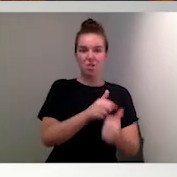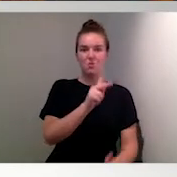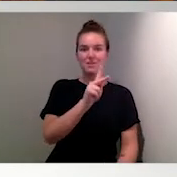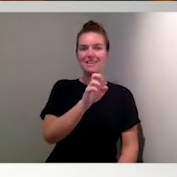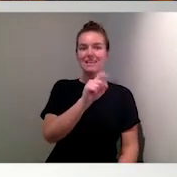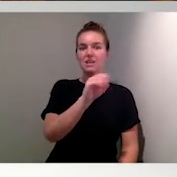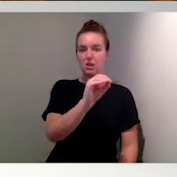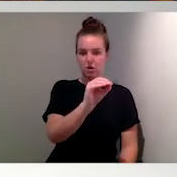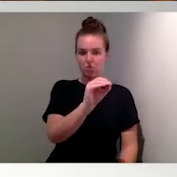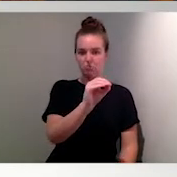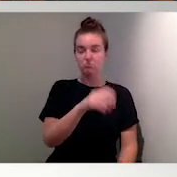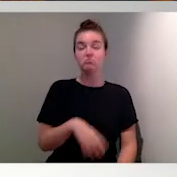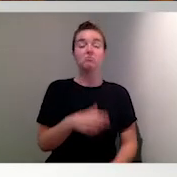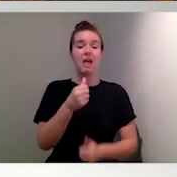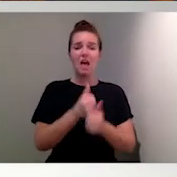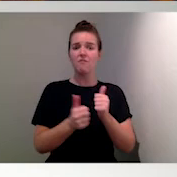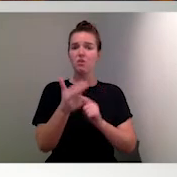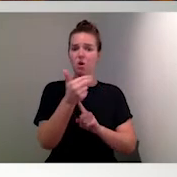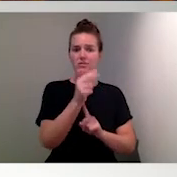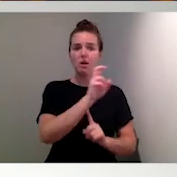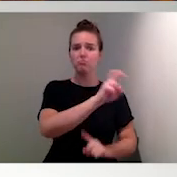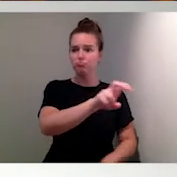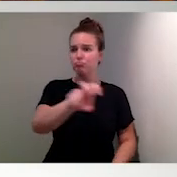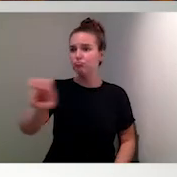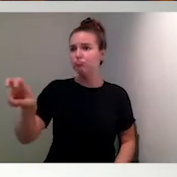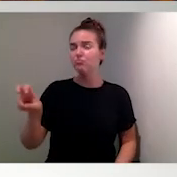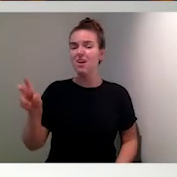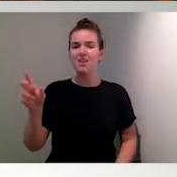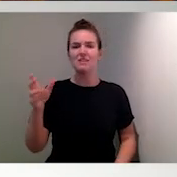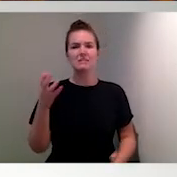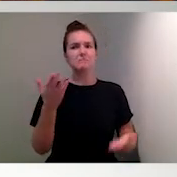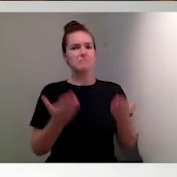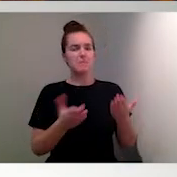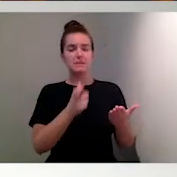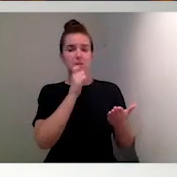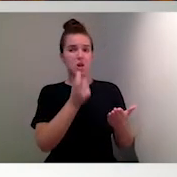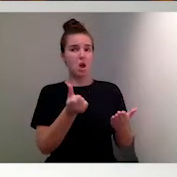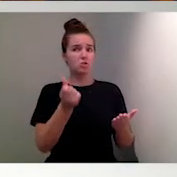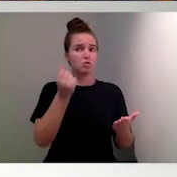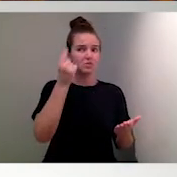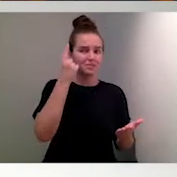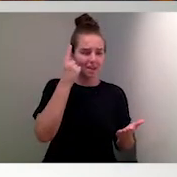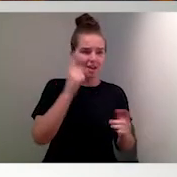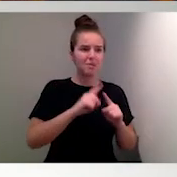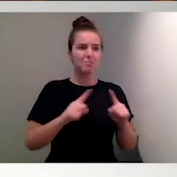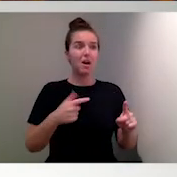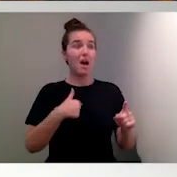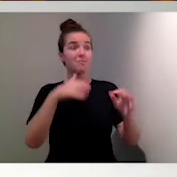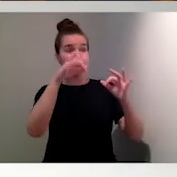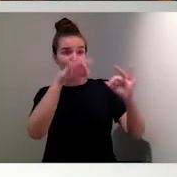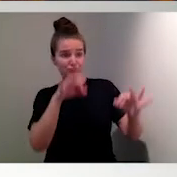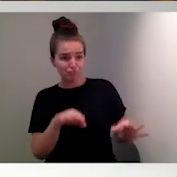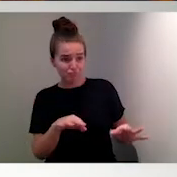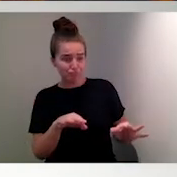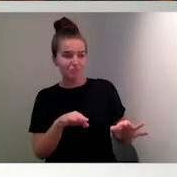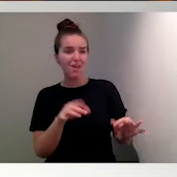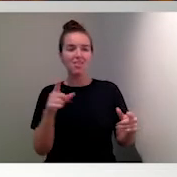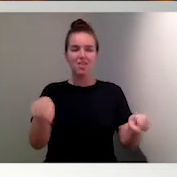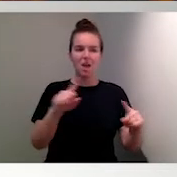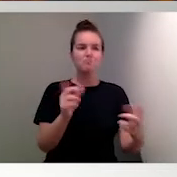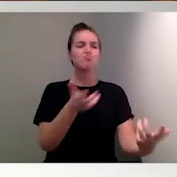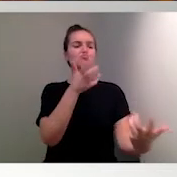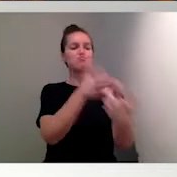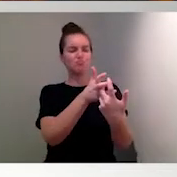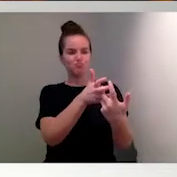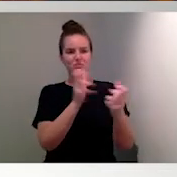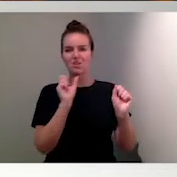I told them what I was able to eat, but they all were able to accommodate once I explained it. But the unique thing again, Sandals